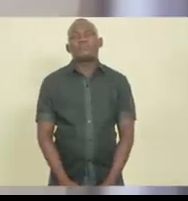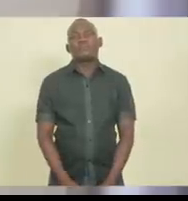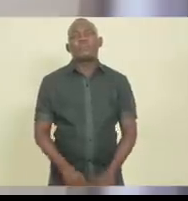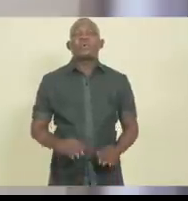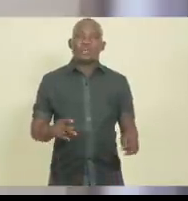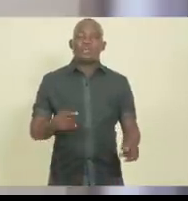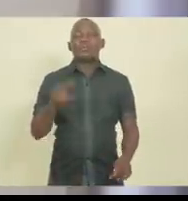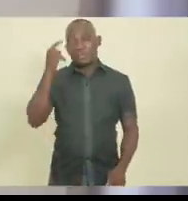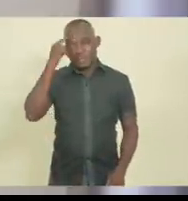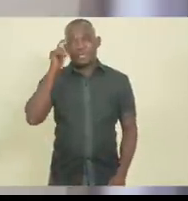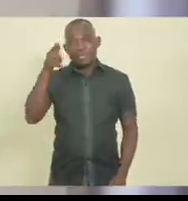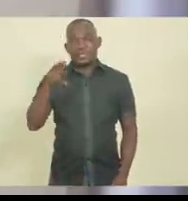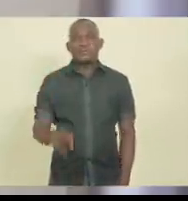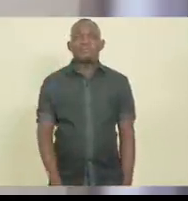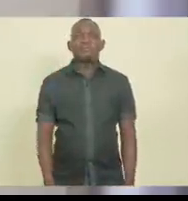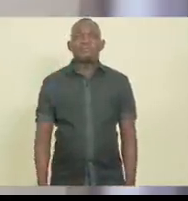I'll think about it,